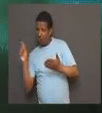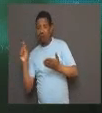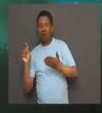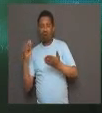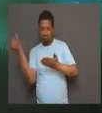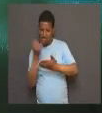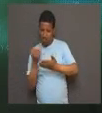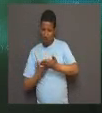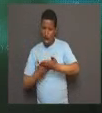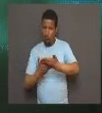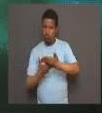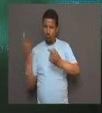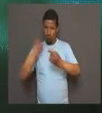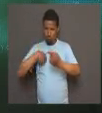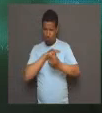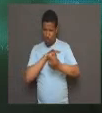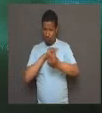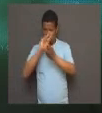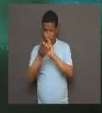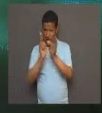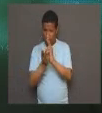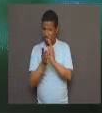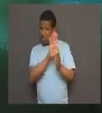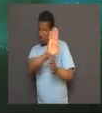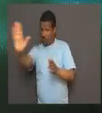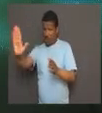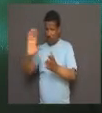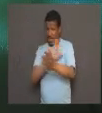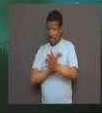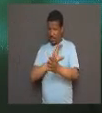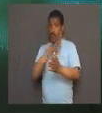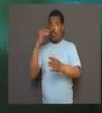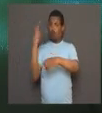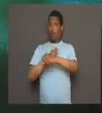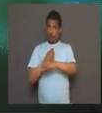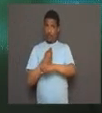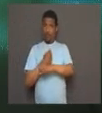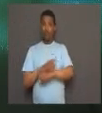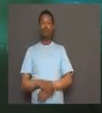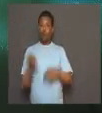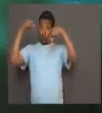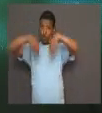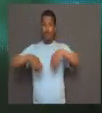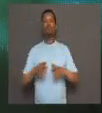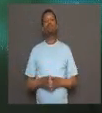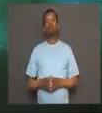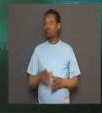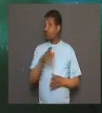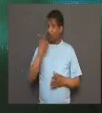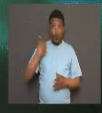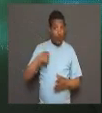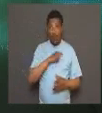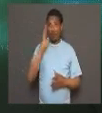We defined their characteristics and purpose. Today, we